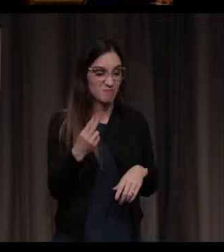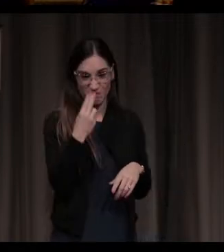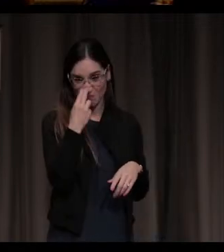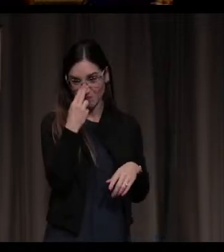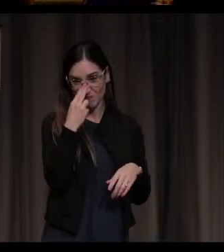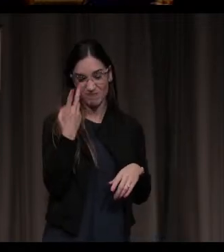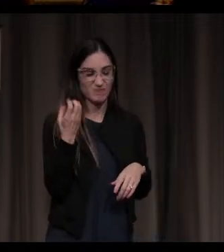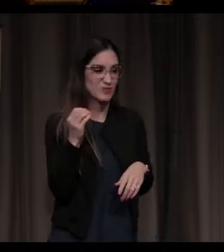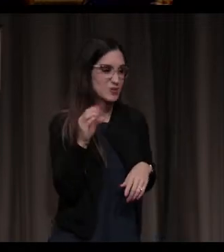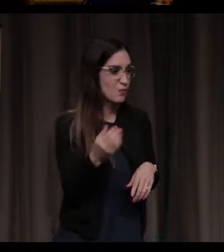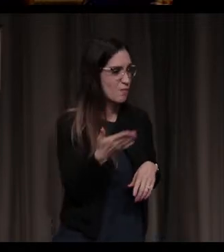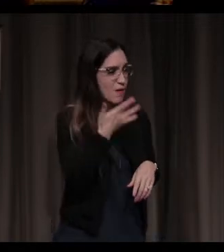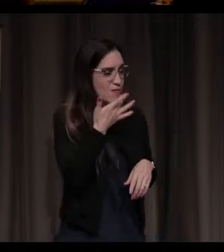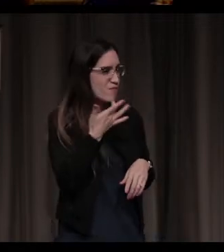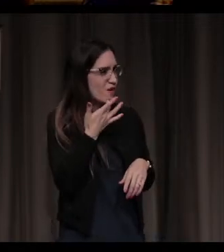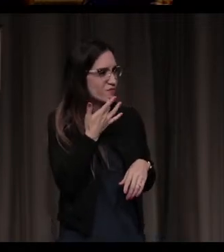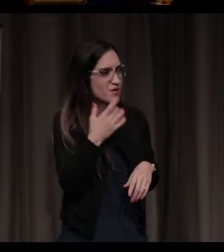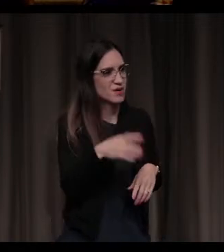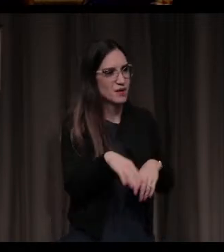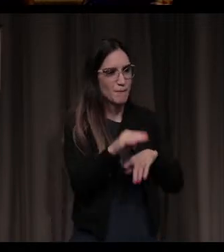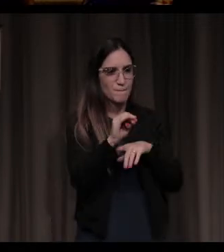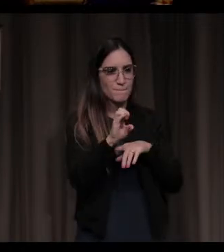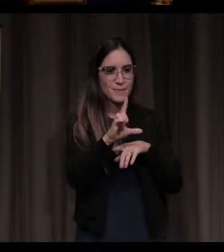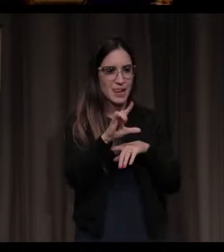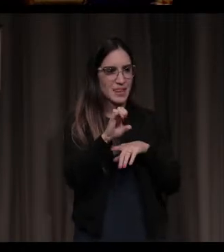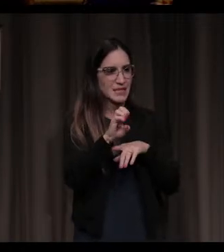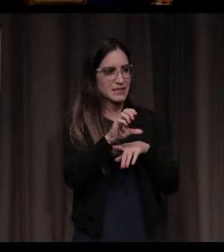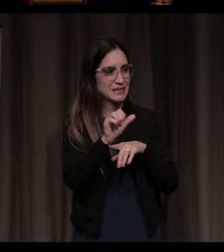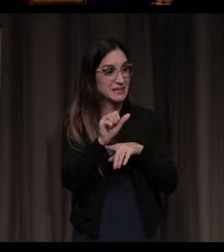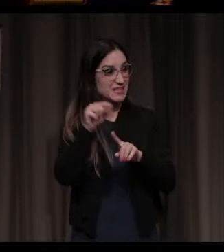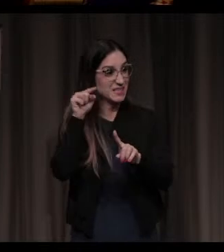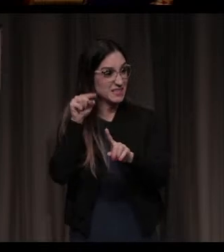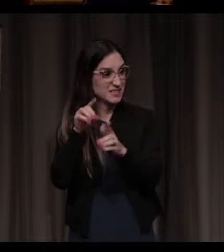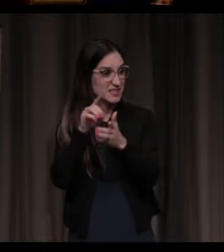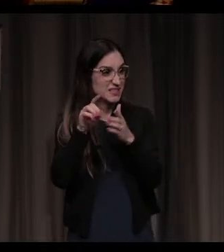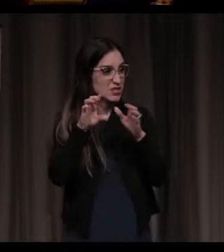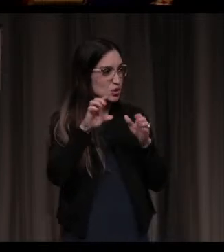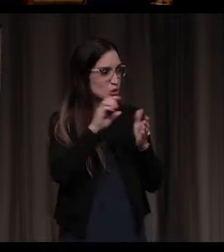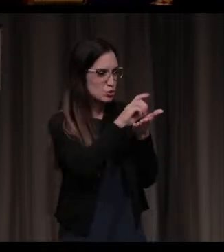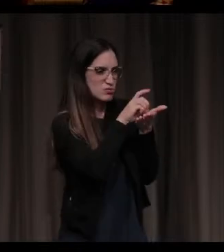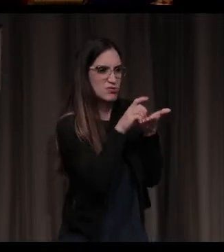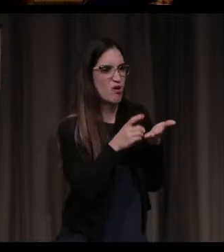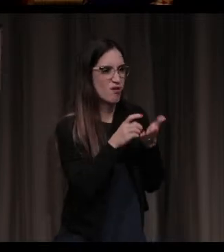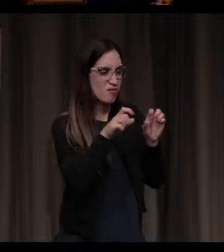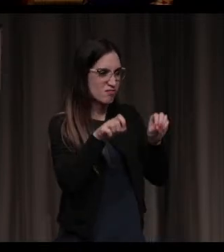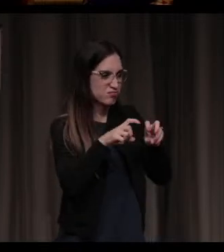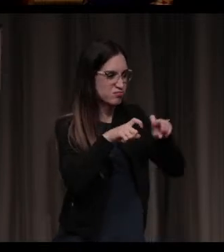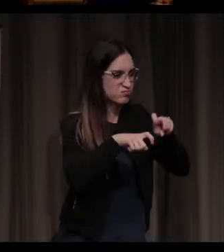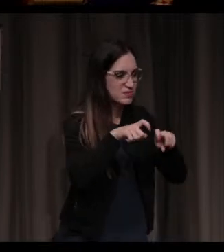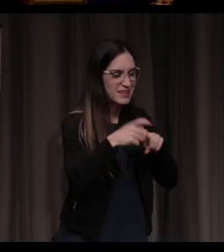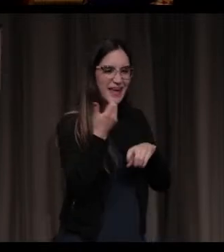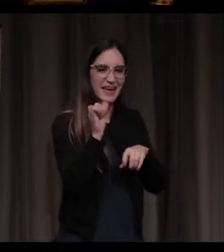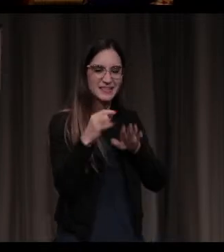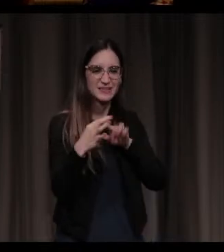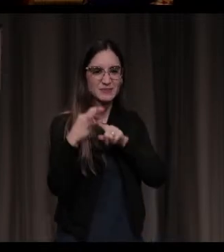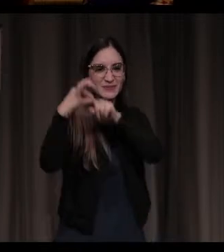favorite, like one of my favorite seamstresses, Melissa DeMeo, she sews her like Chanel and Hermes like ribbons into her skirt. I'm like, oh my